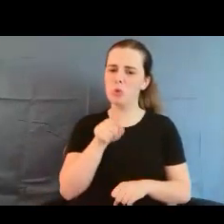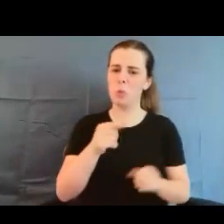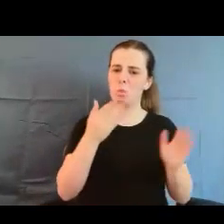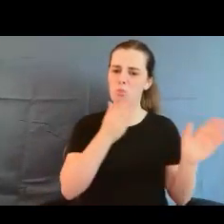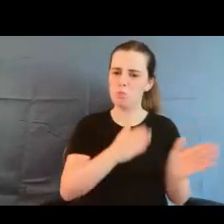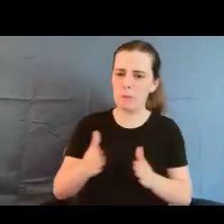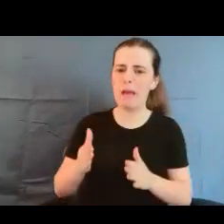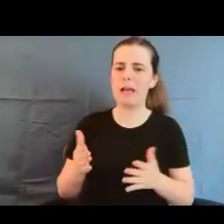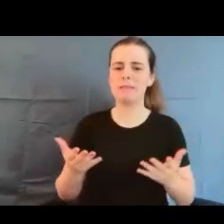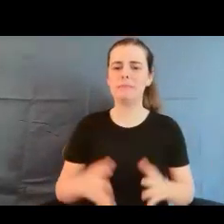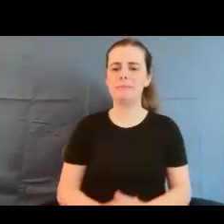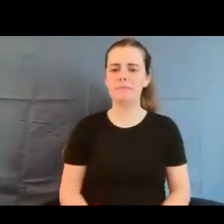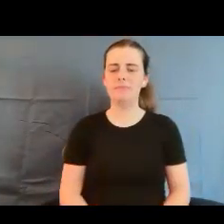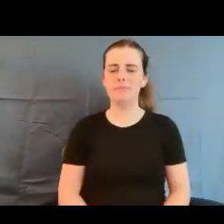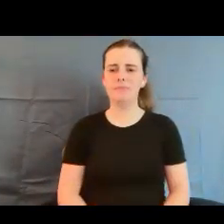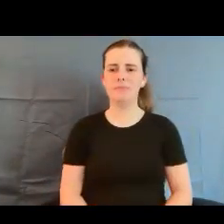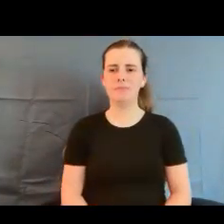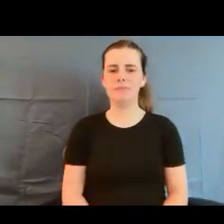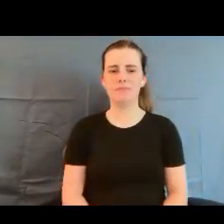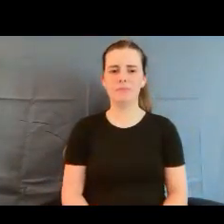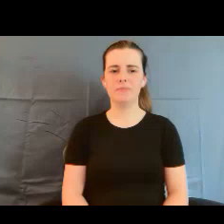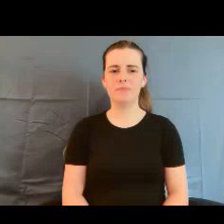grapple with it in the moment.